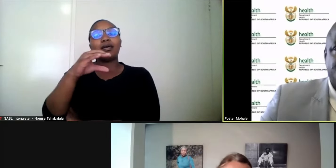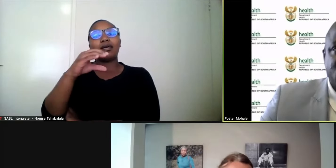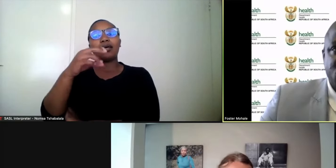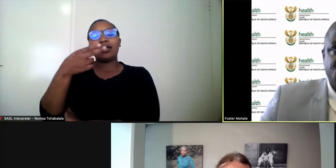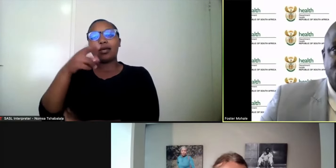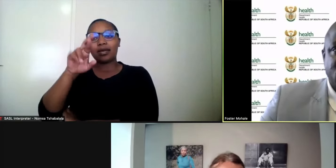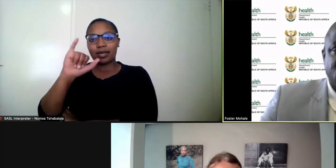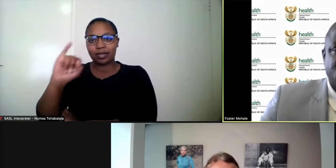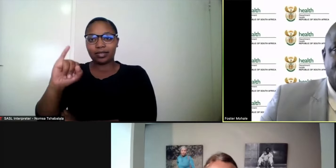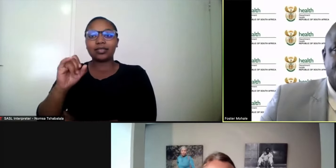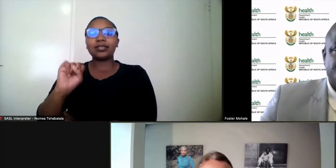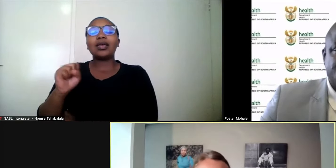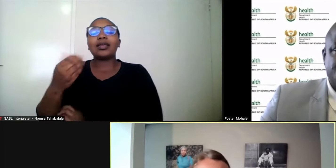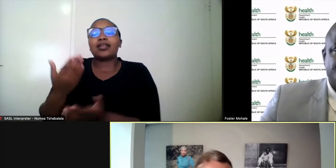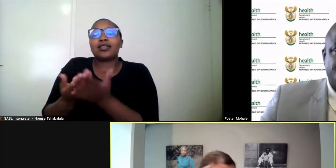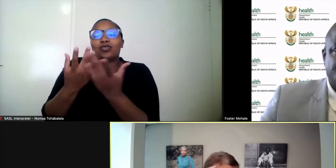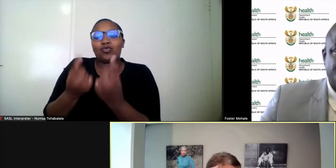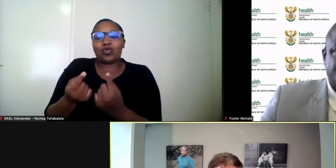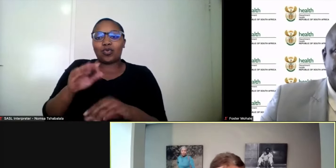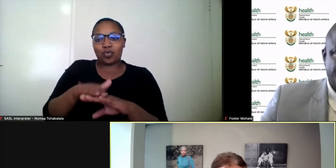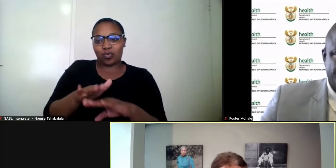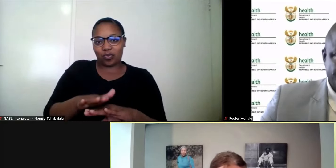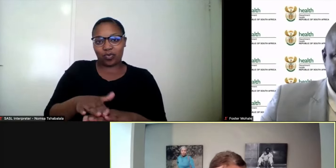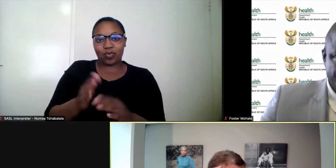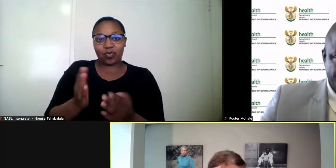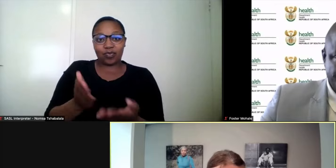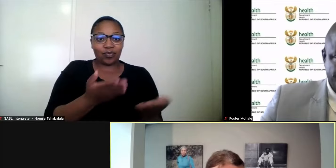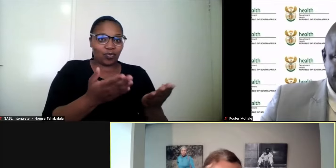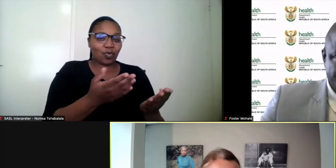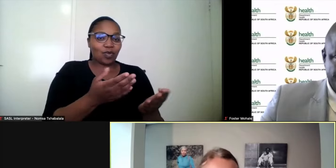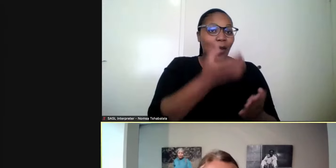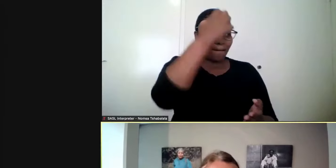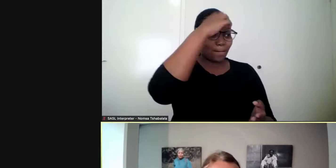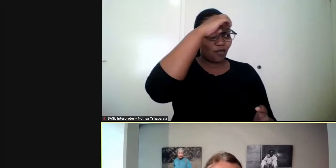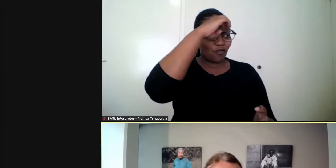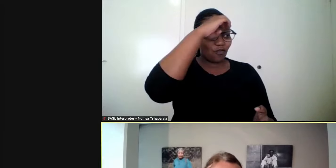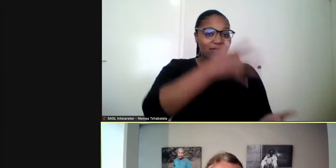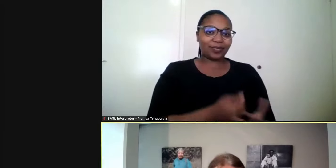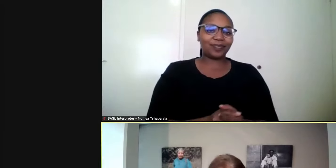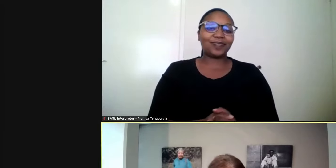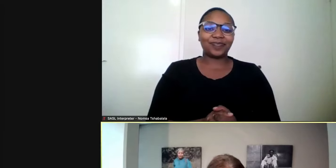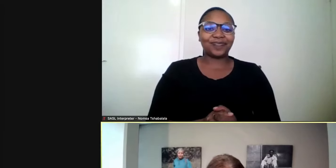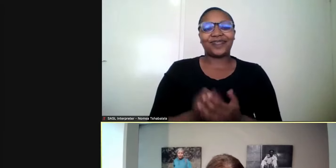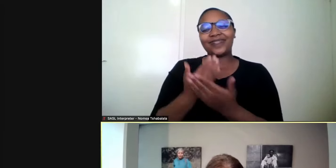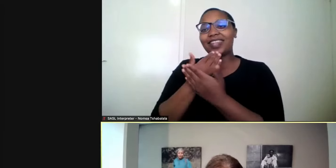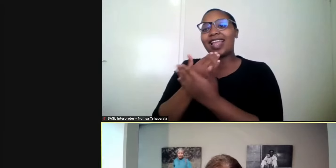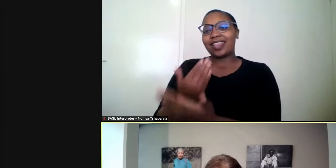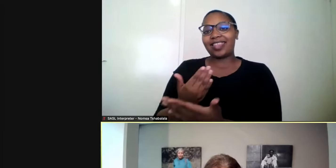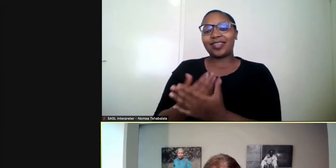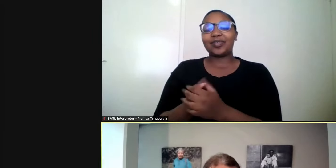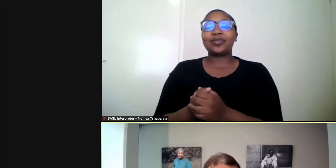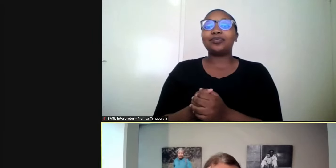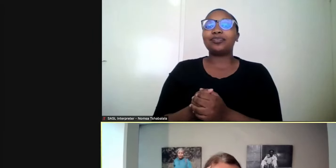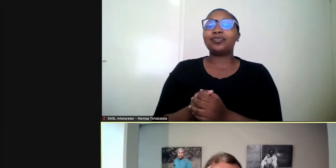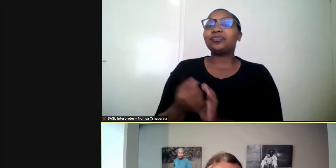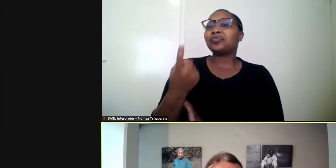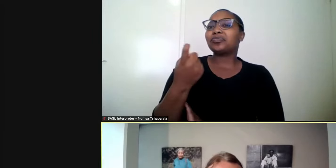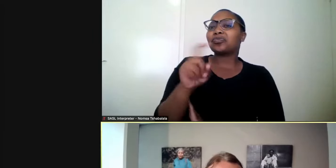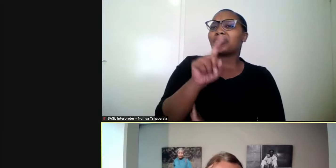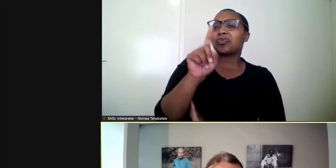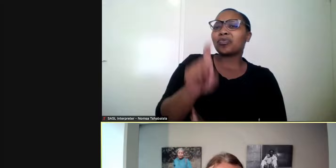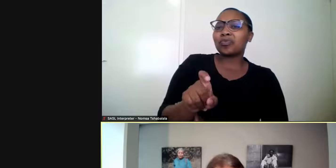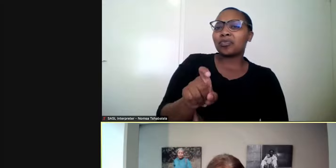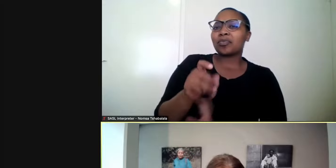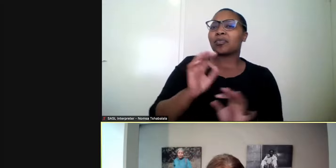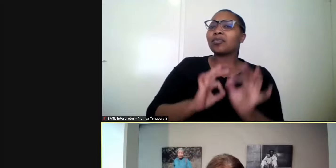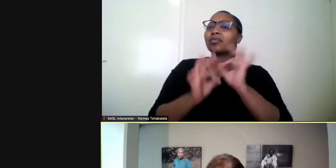Prof. Yeah, thank you. So one of the question was about the